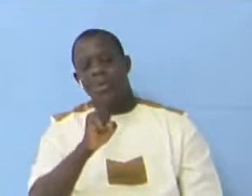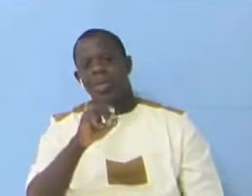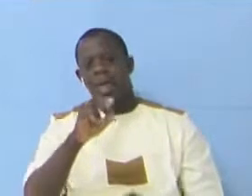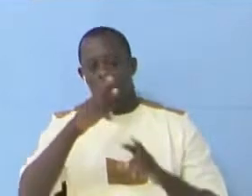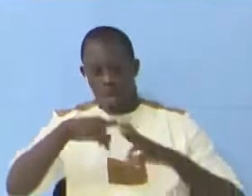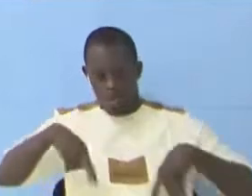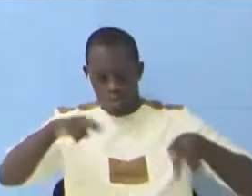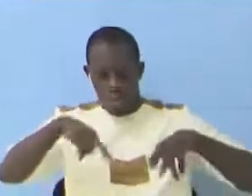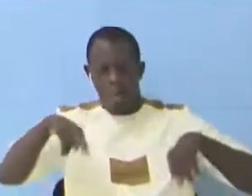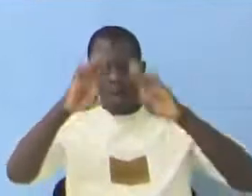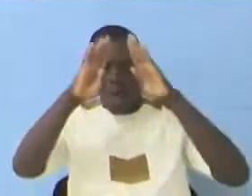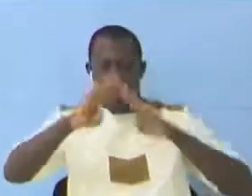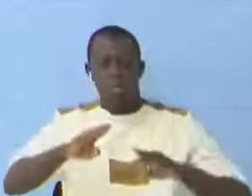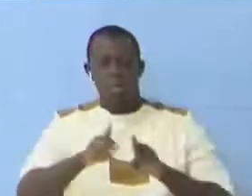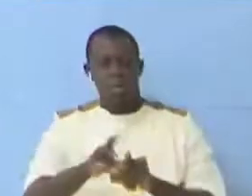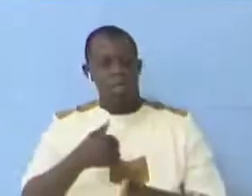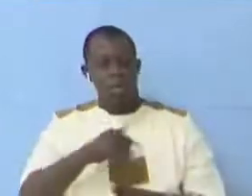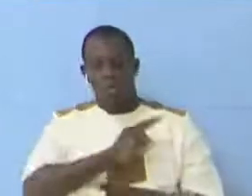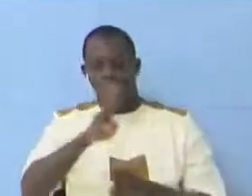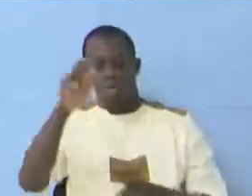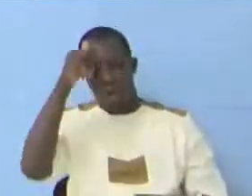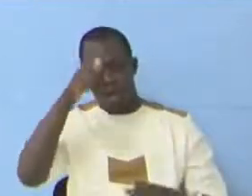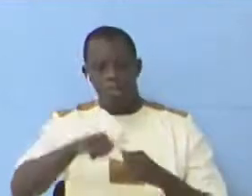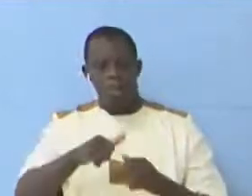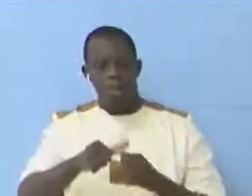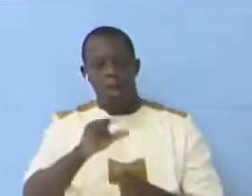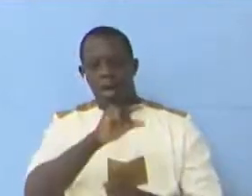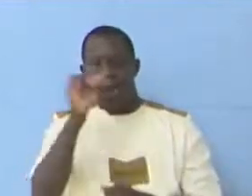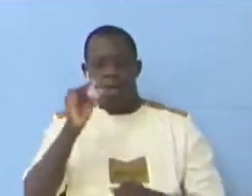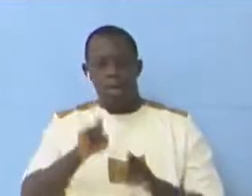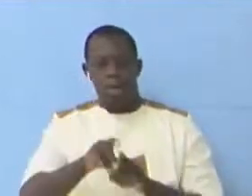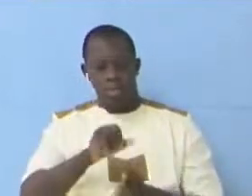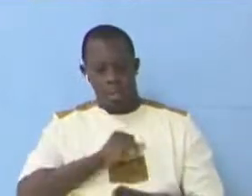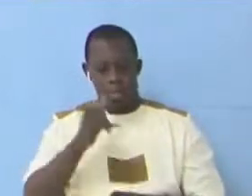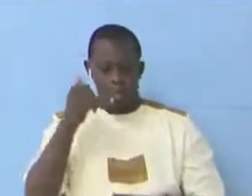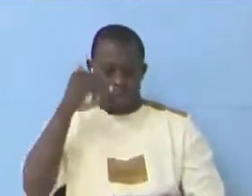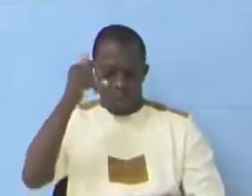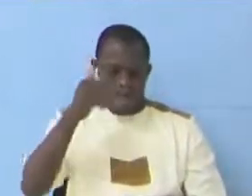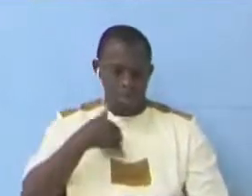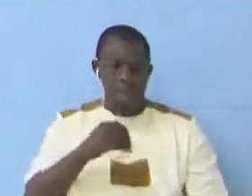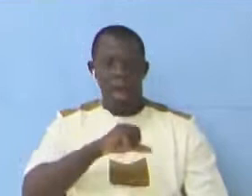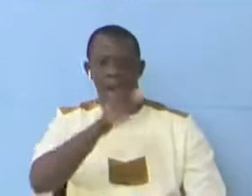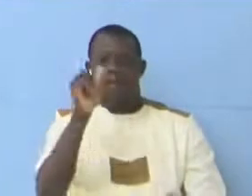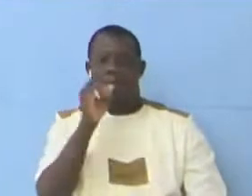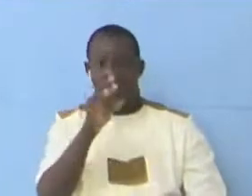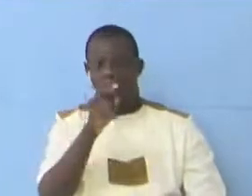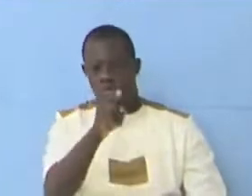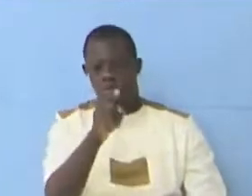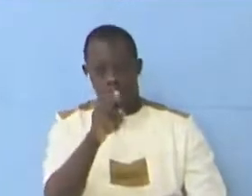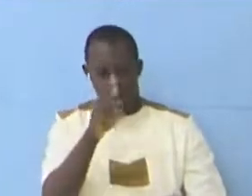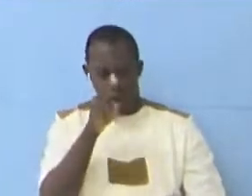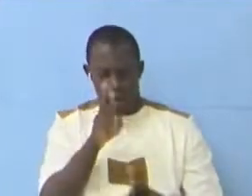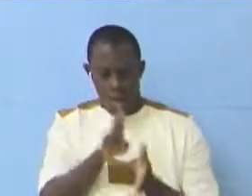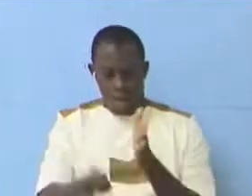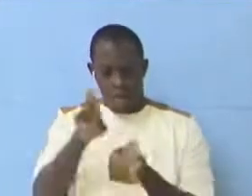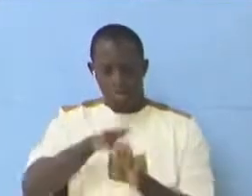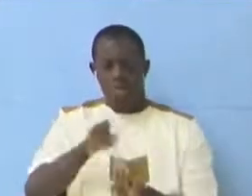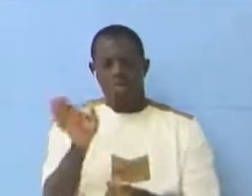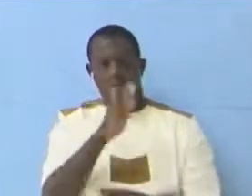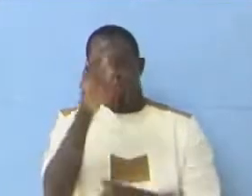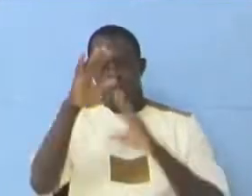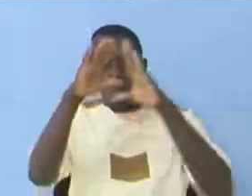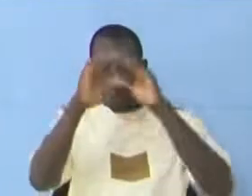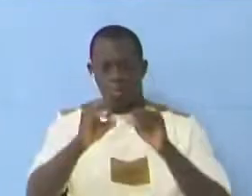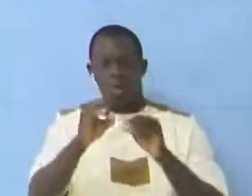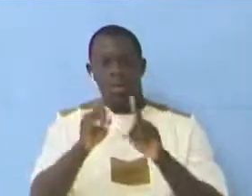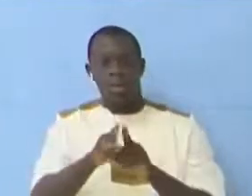cannot remember his name. Manatuma xam kan la. He called me that I should report to the office. He was asked by the DG for me to report to the office. ci la